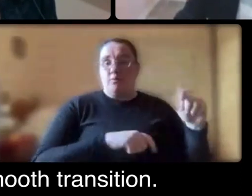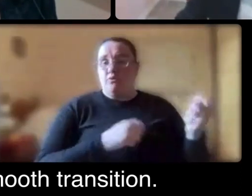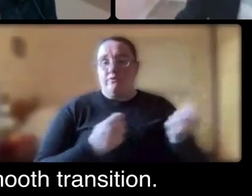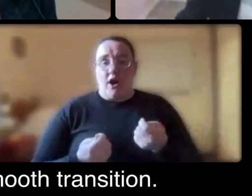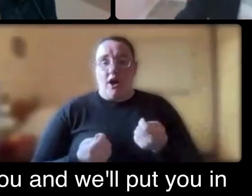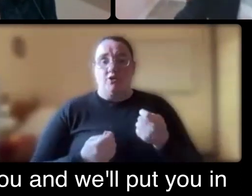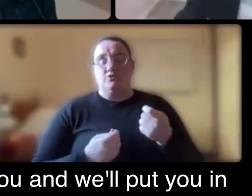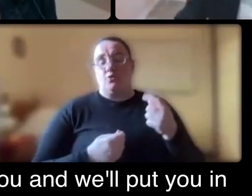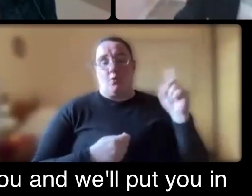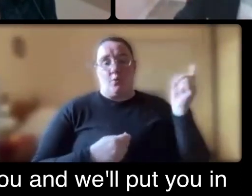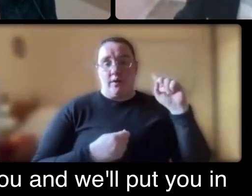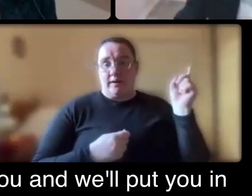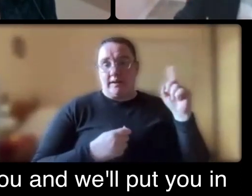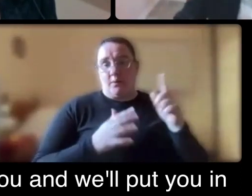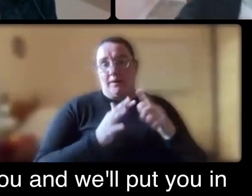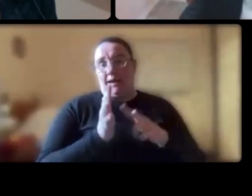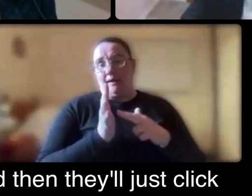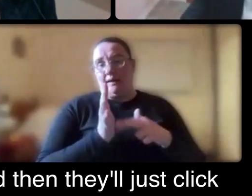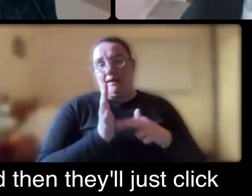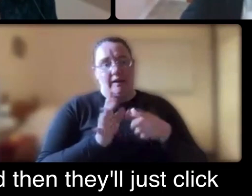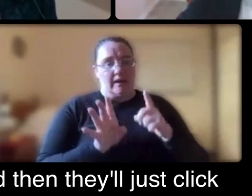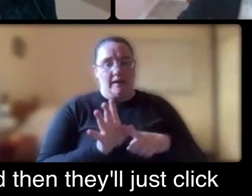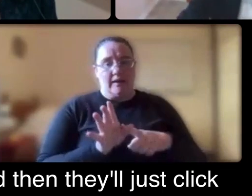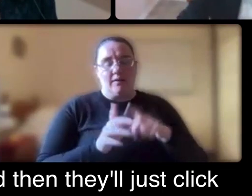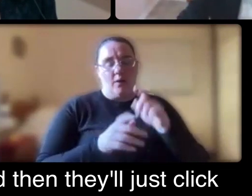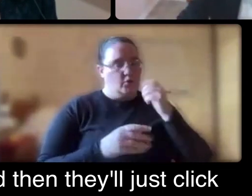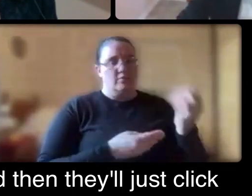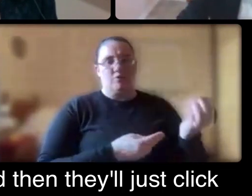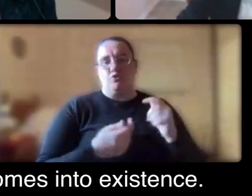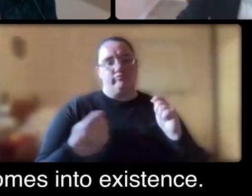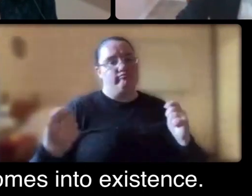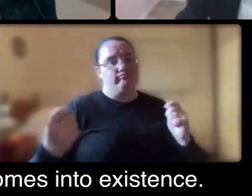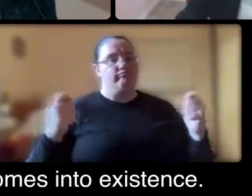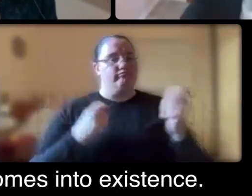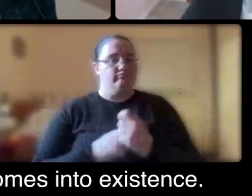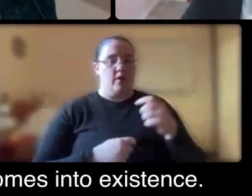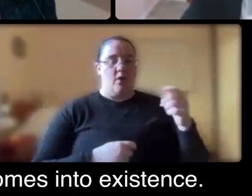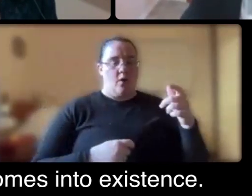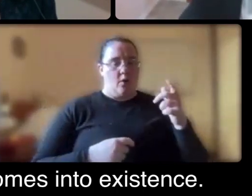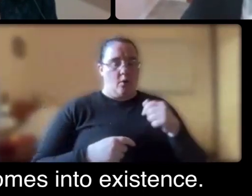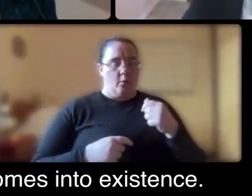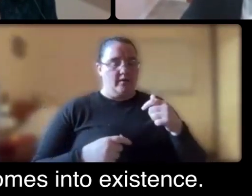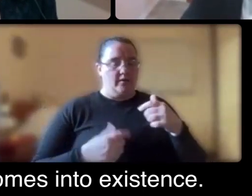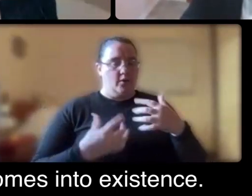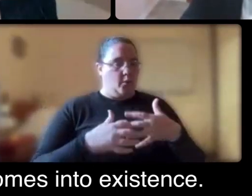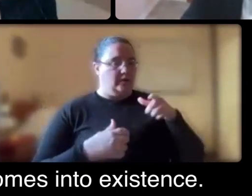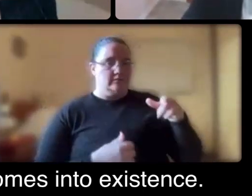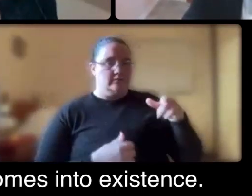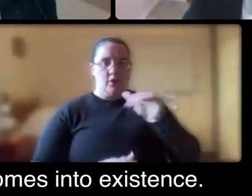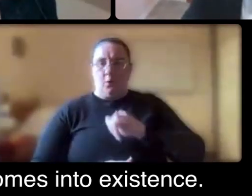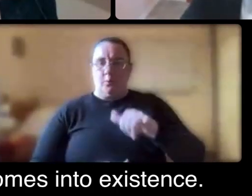smooth transition. We'll get information from you and we'll put you in the different categories, and then I'll just click over when the new Act comes